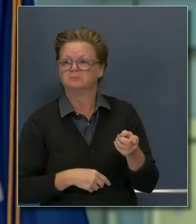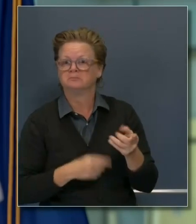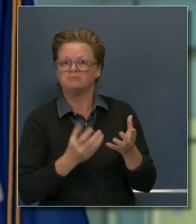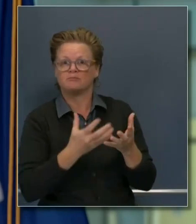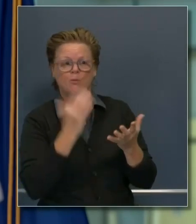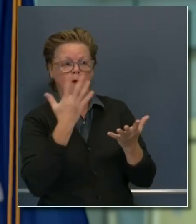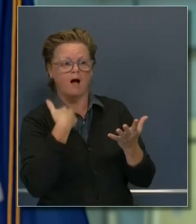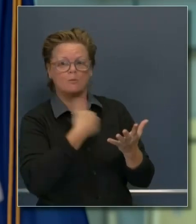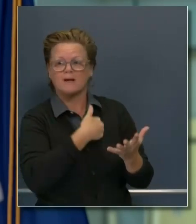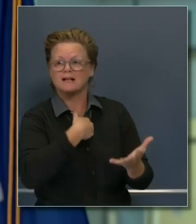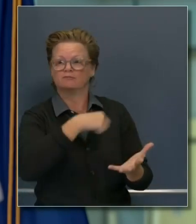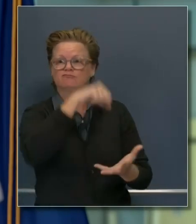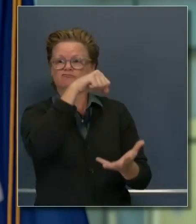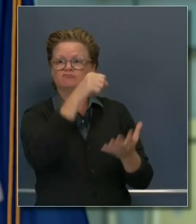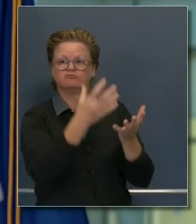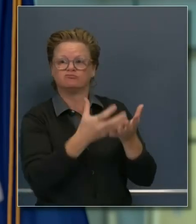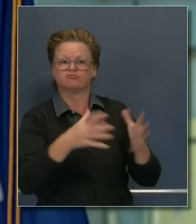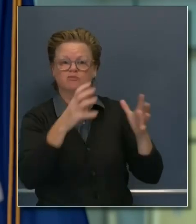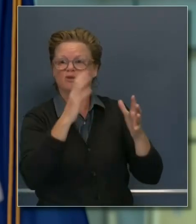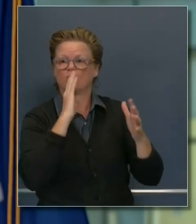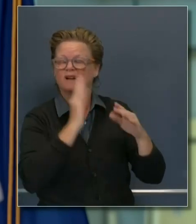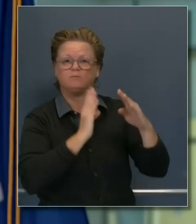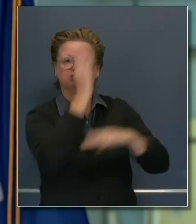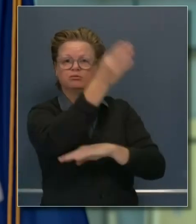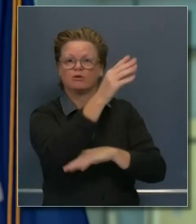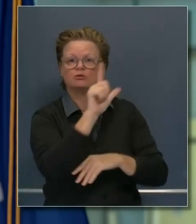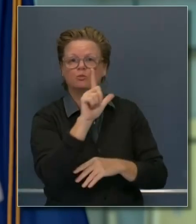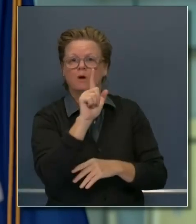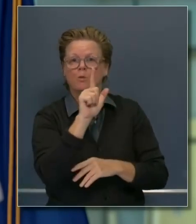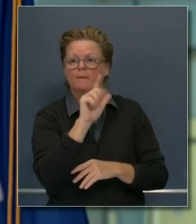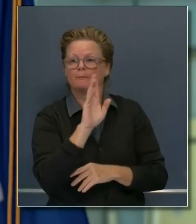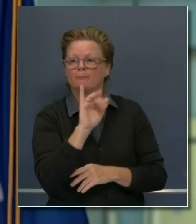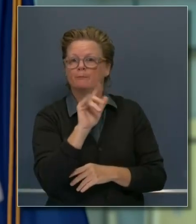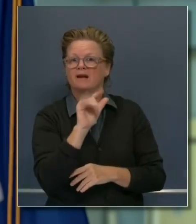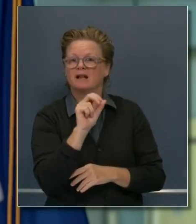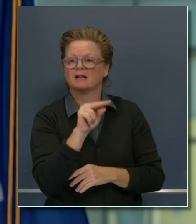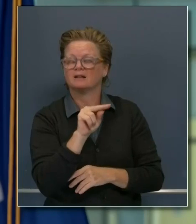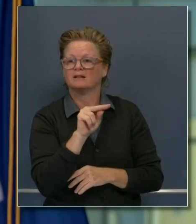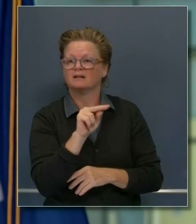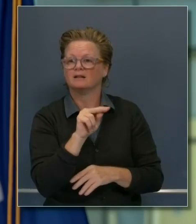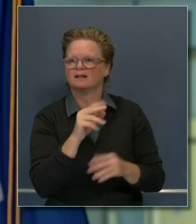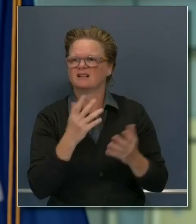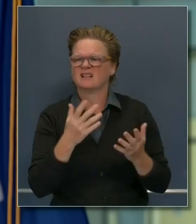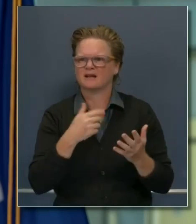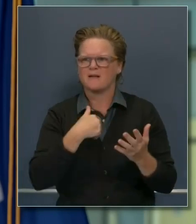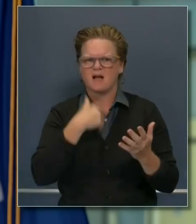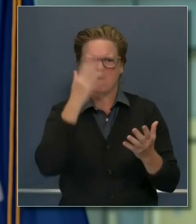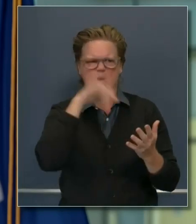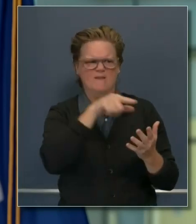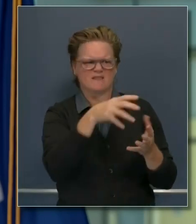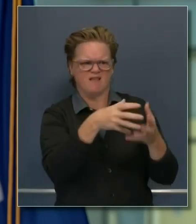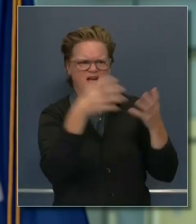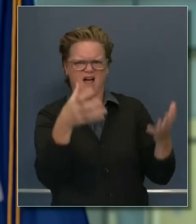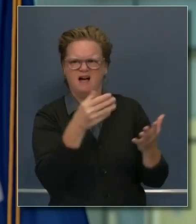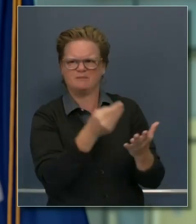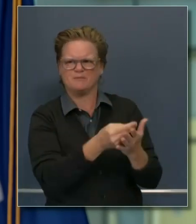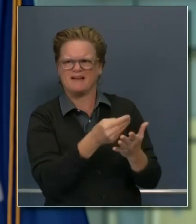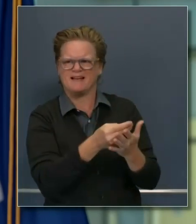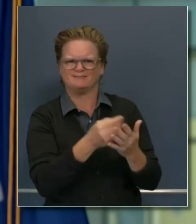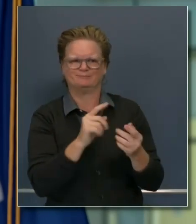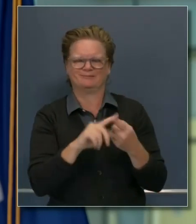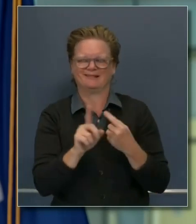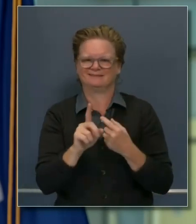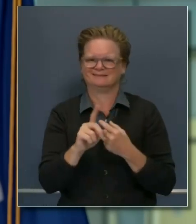the $21 billion, is substantial, but we're not naive to the magnitude of this year's fire